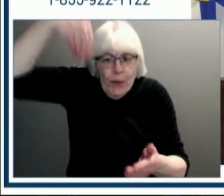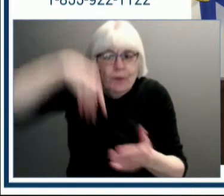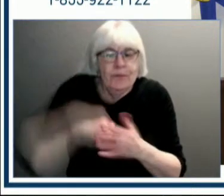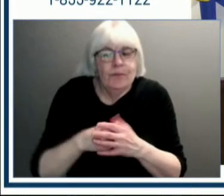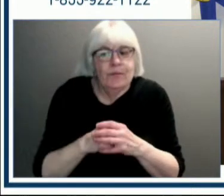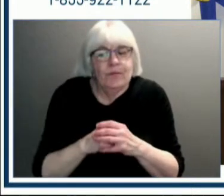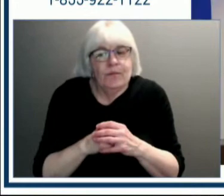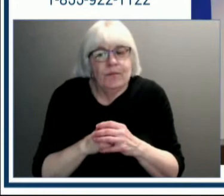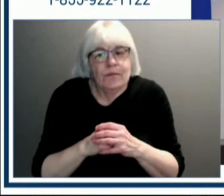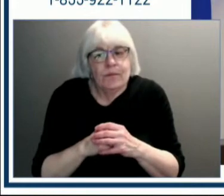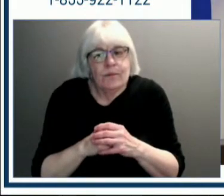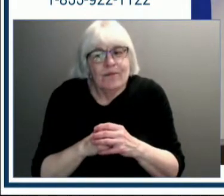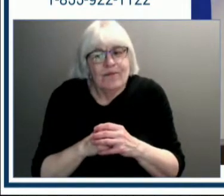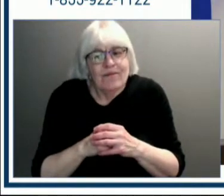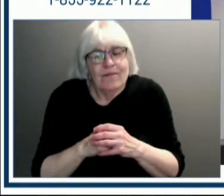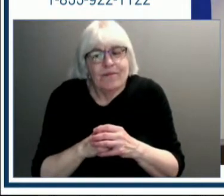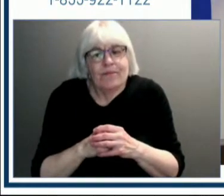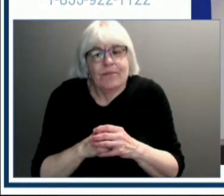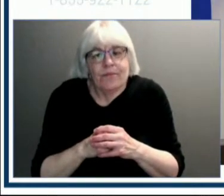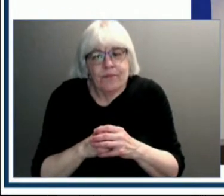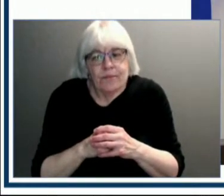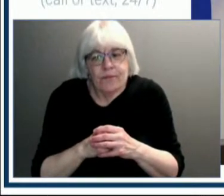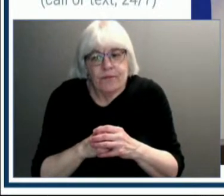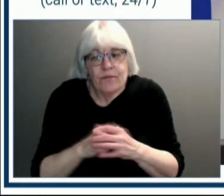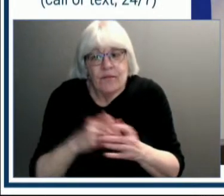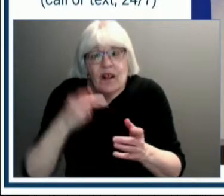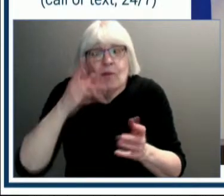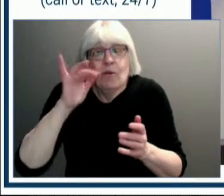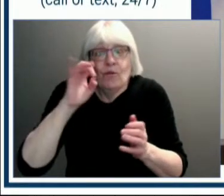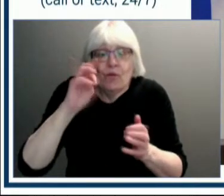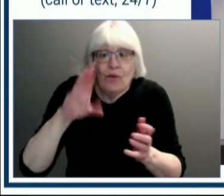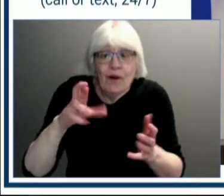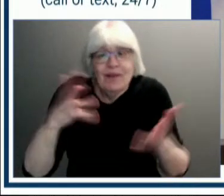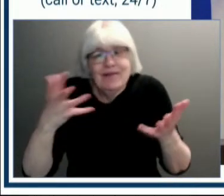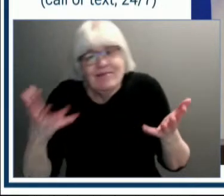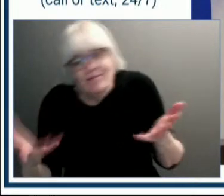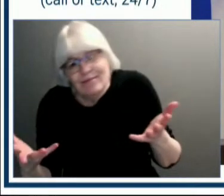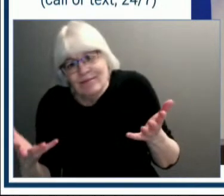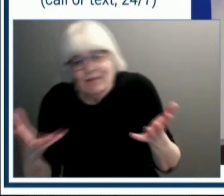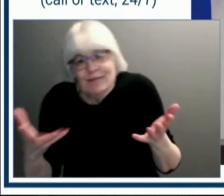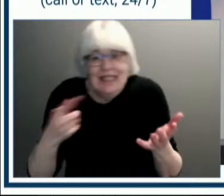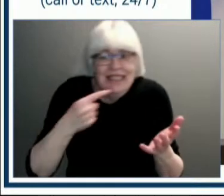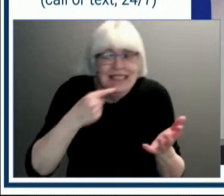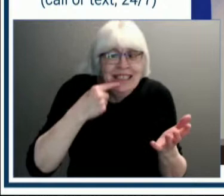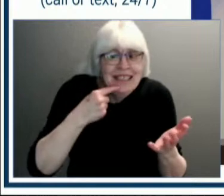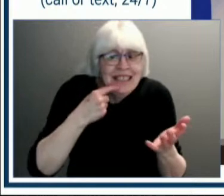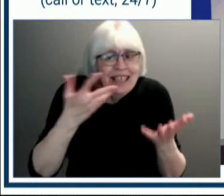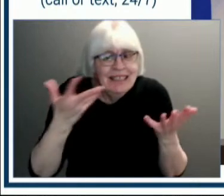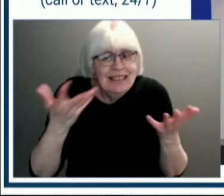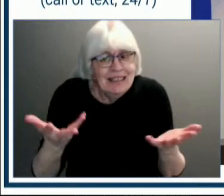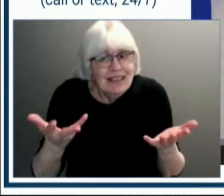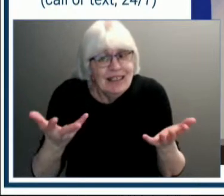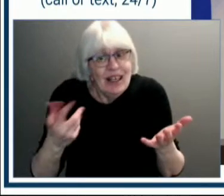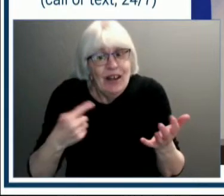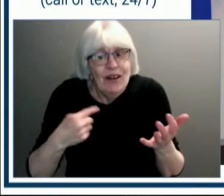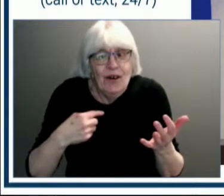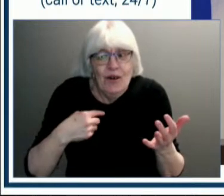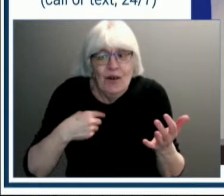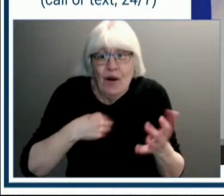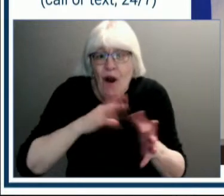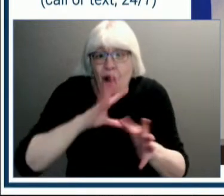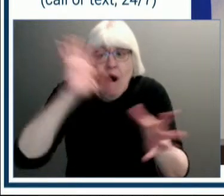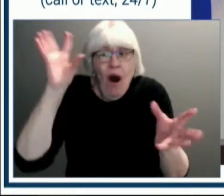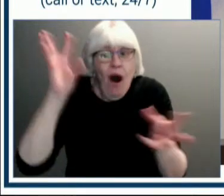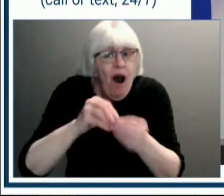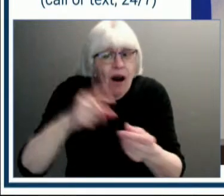I guess a lot is a relative term, but there's 71 schools out of almost 400, so I